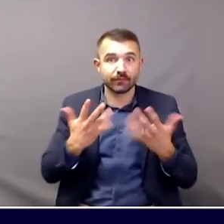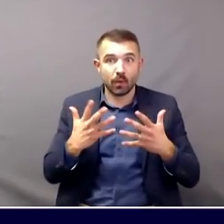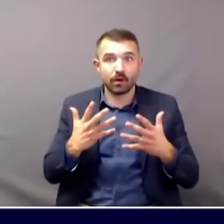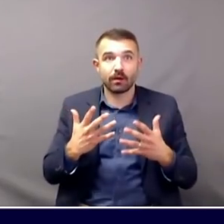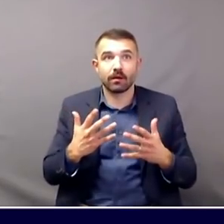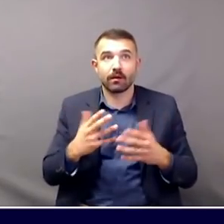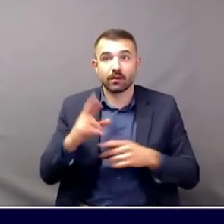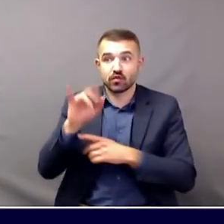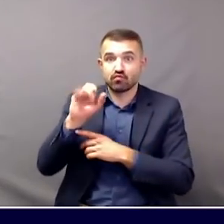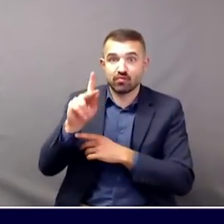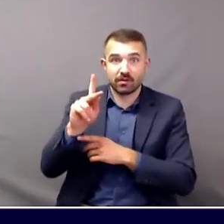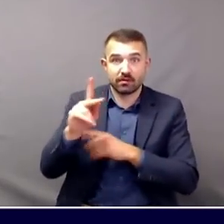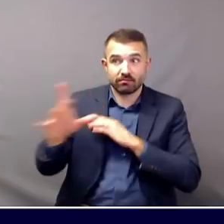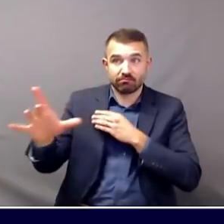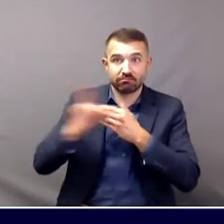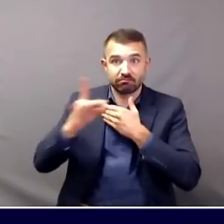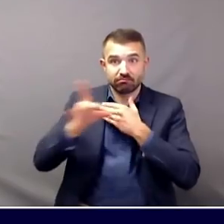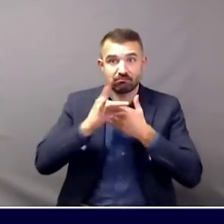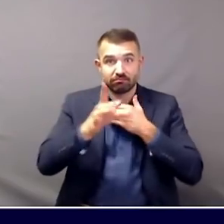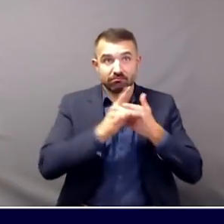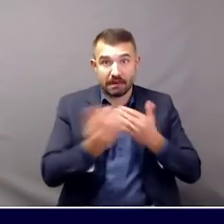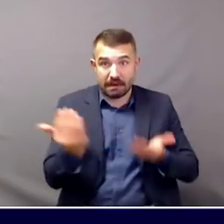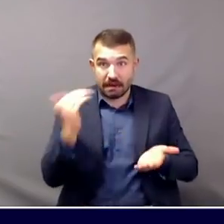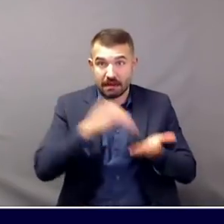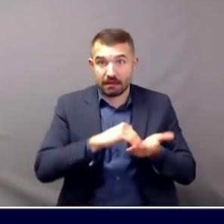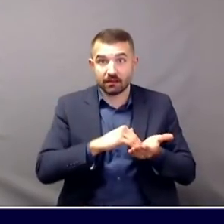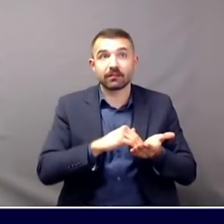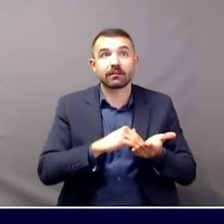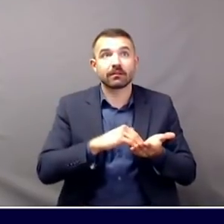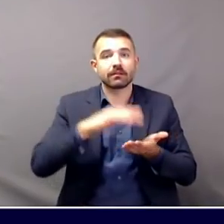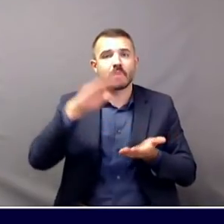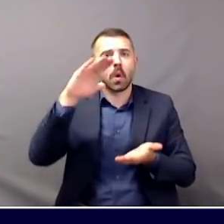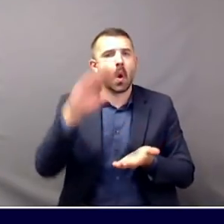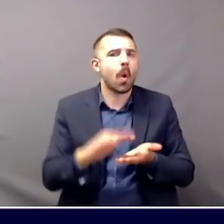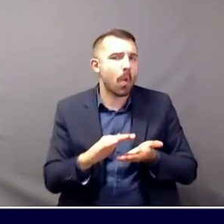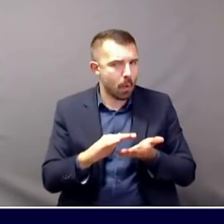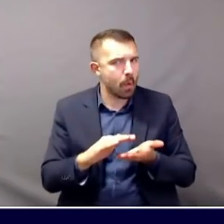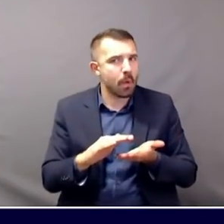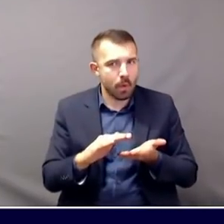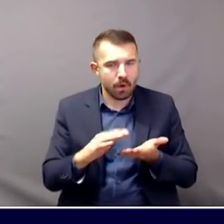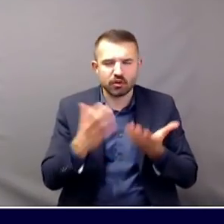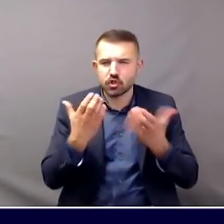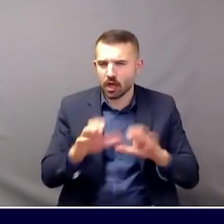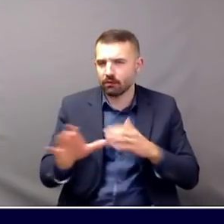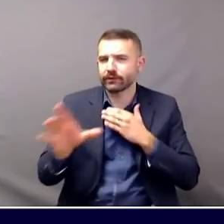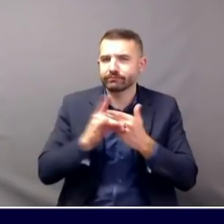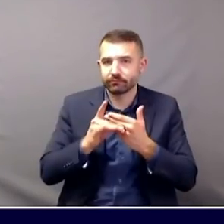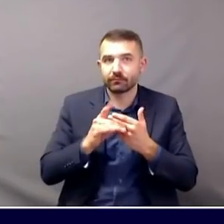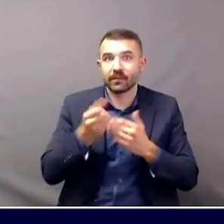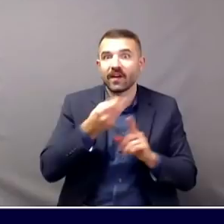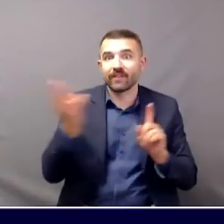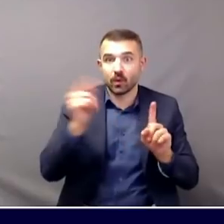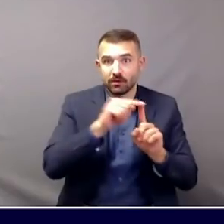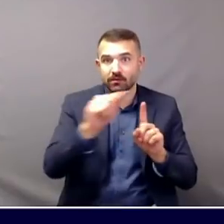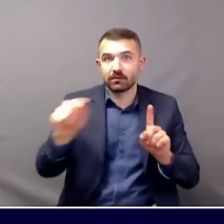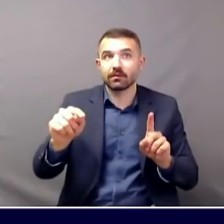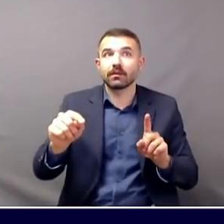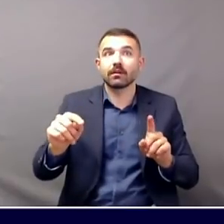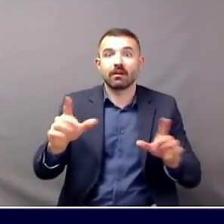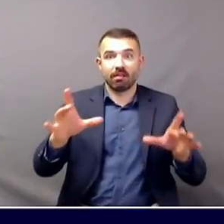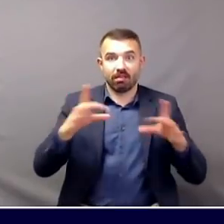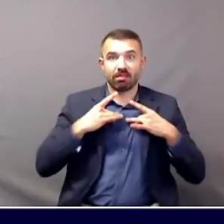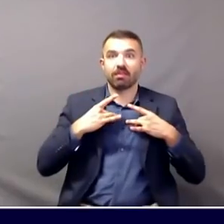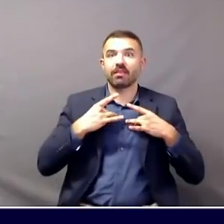one or two instances where folks have been, but they're the rarity. But the question that you raise is whether someone could unknowingly